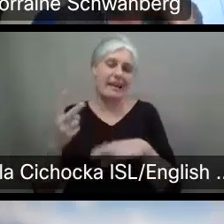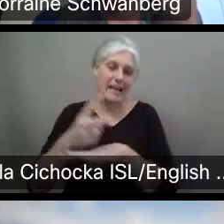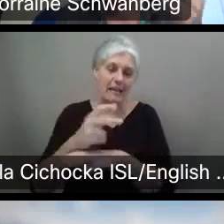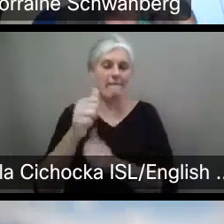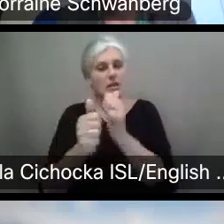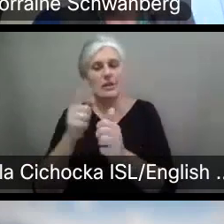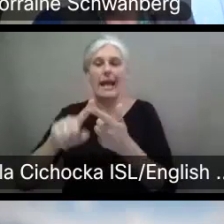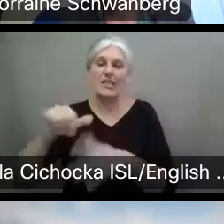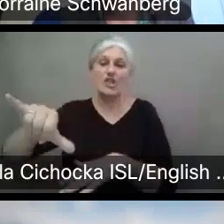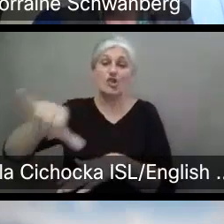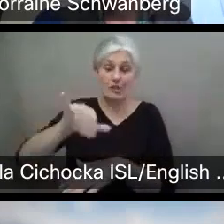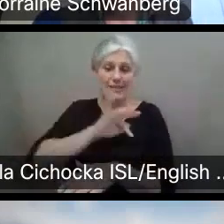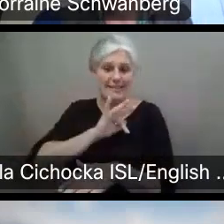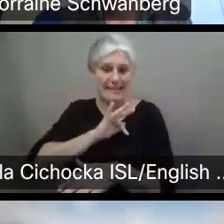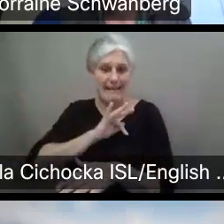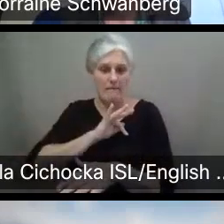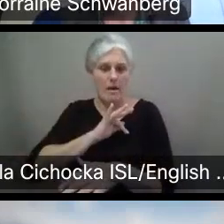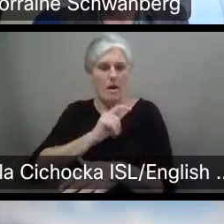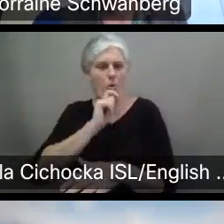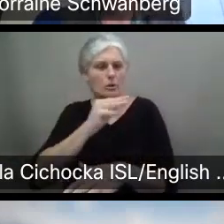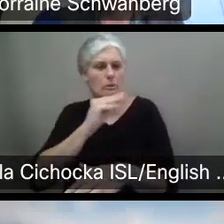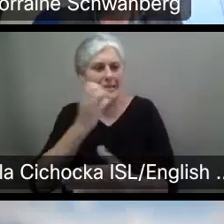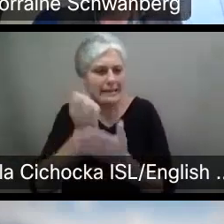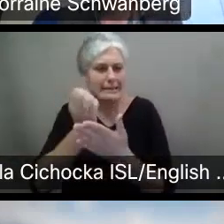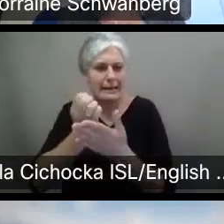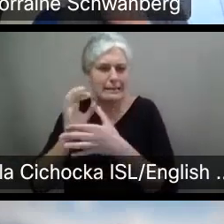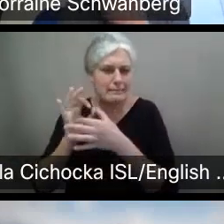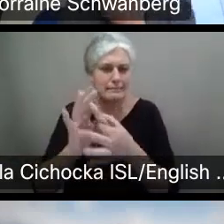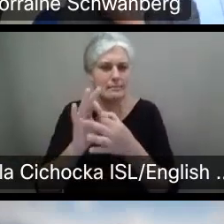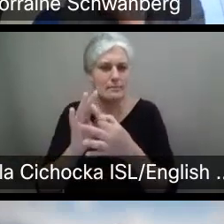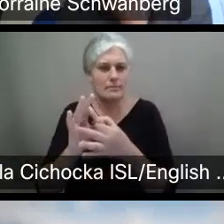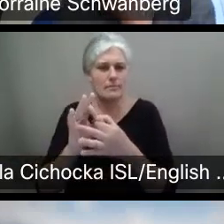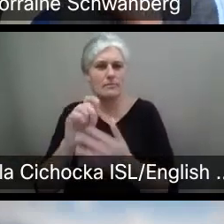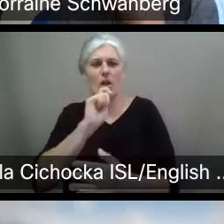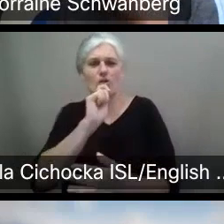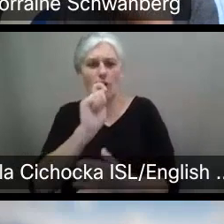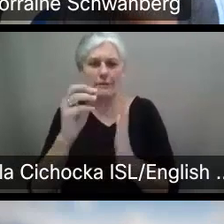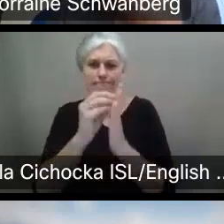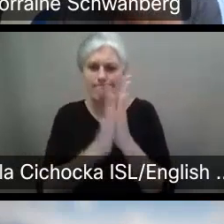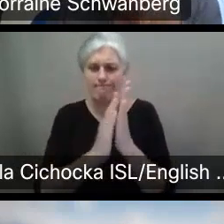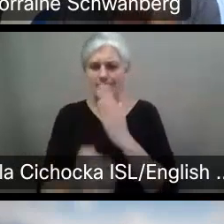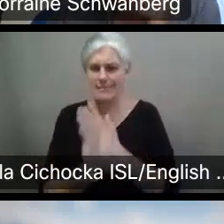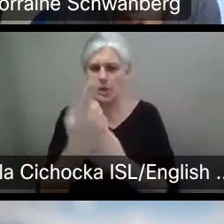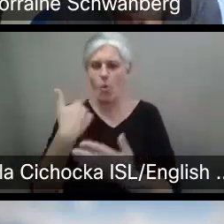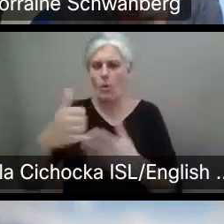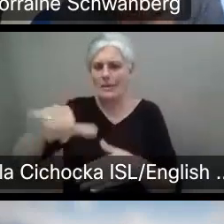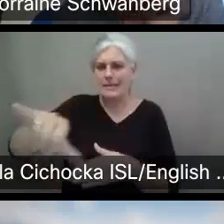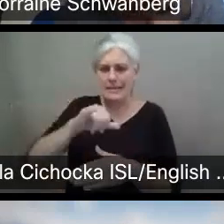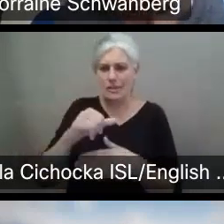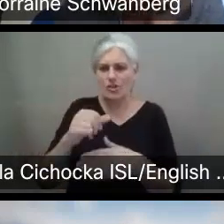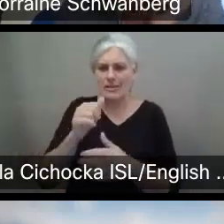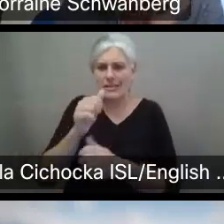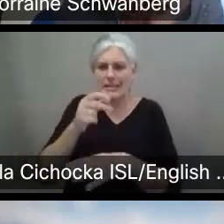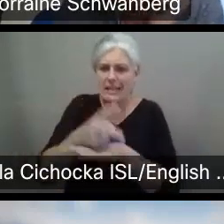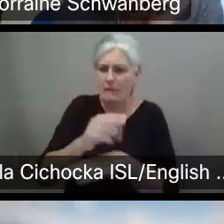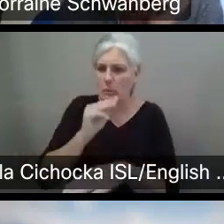surgery. What does this tell us, I suppose, generally around those notifiable incidents? What might be surgical interventions? Well, I